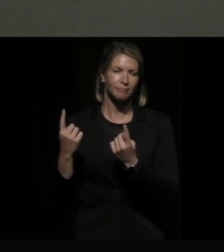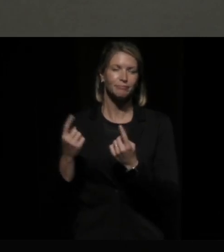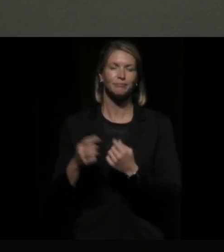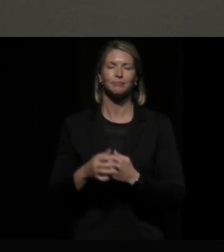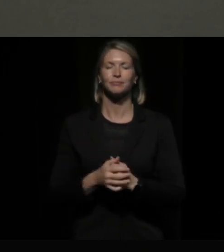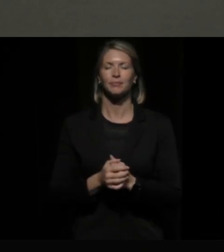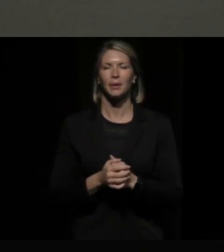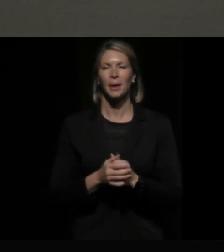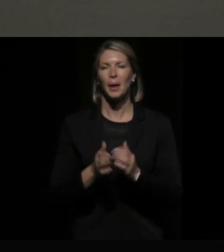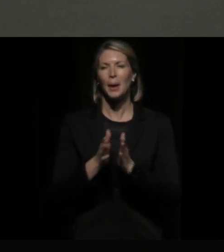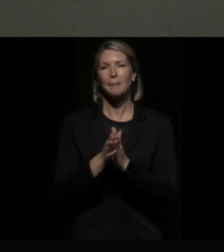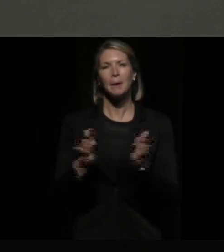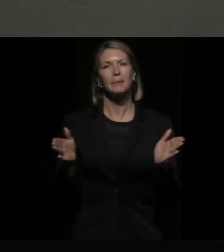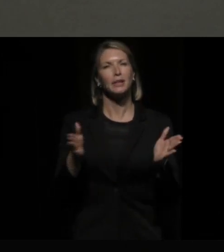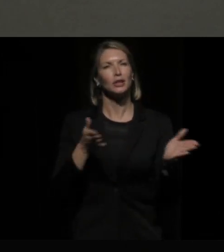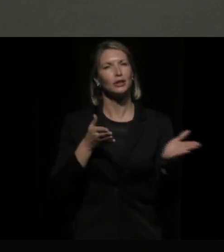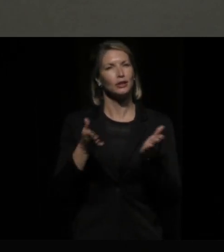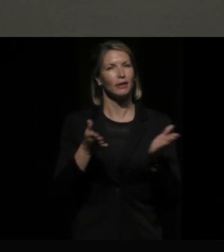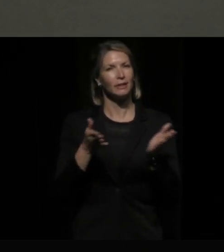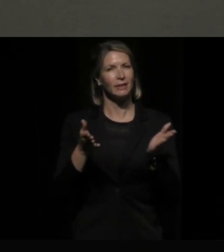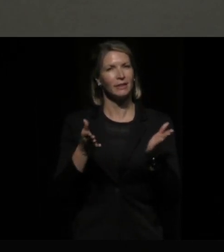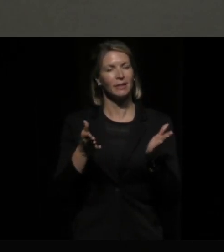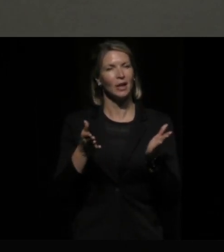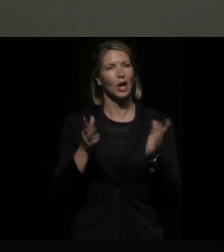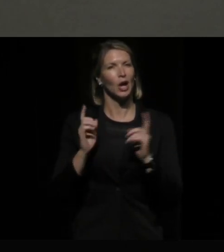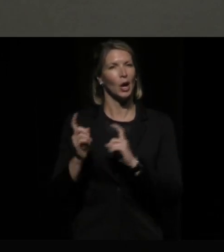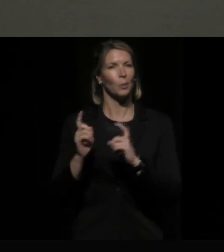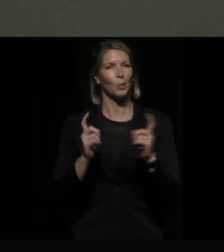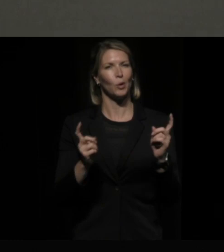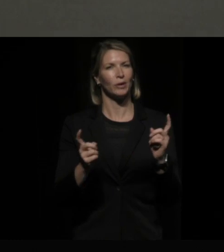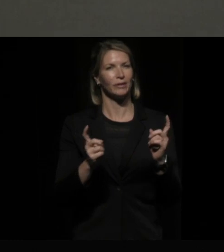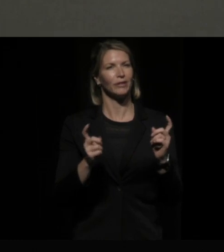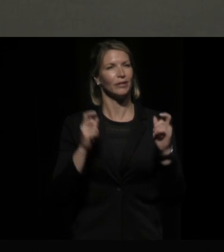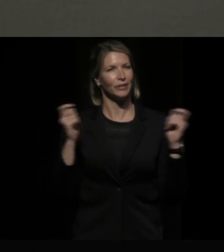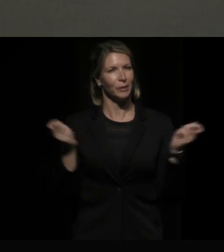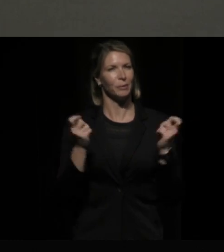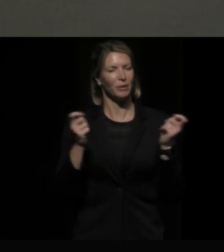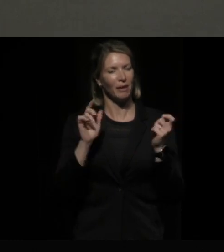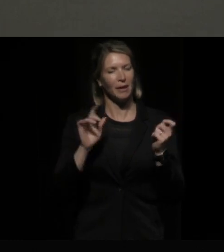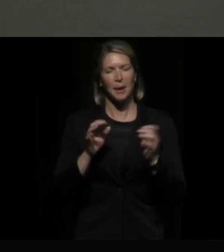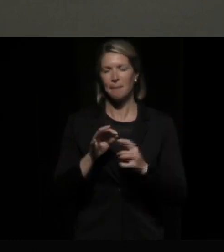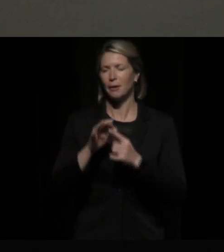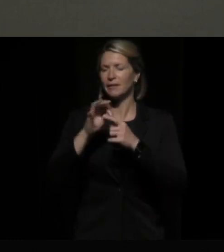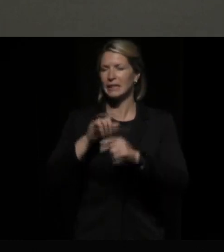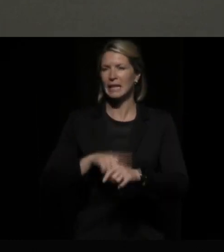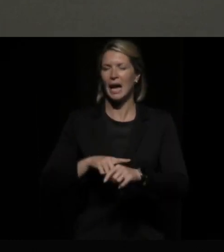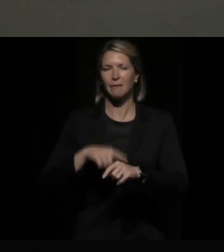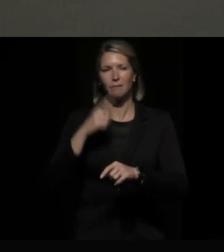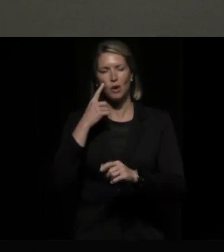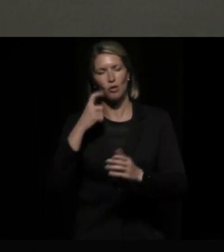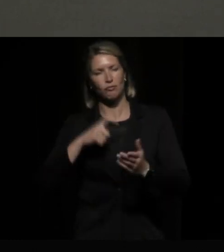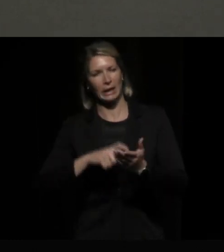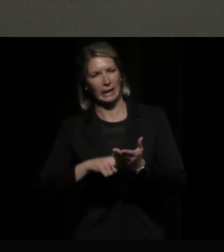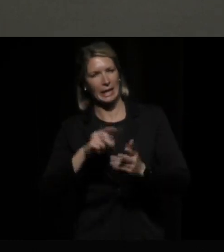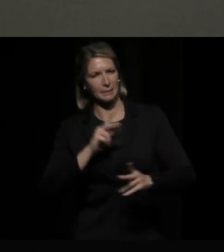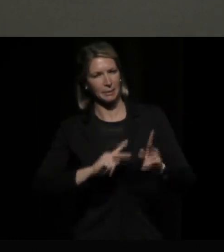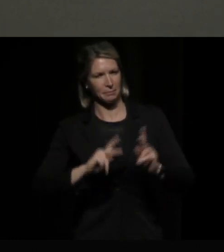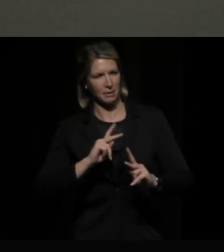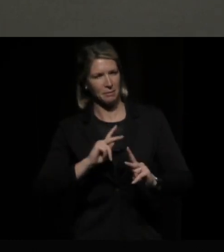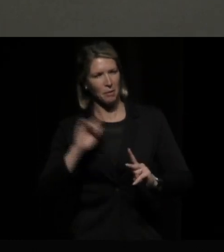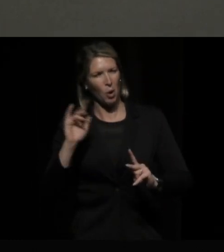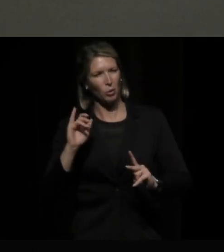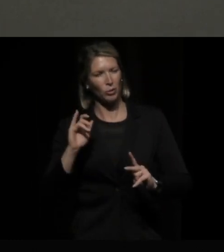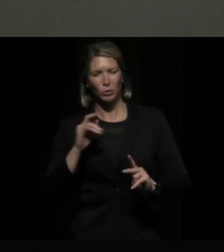ceremony is a special time to congratulate and recognize award recipients. It's also a time to pause and reflect on what